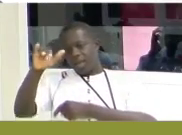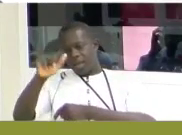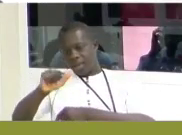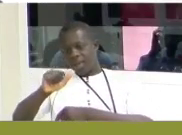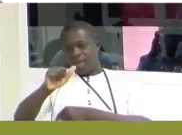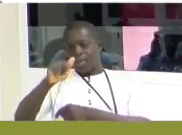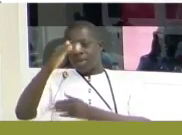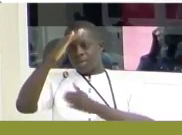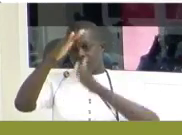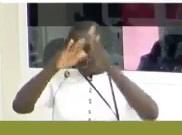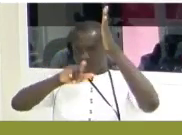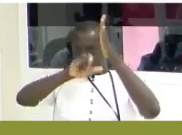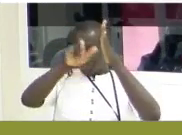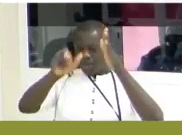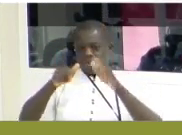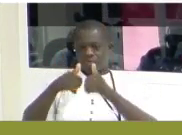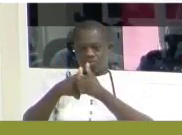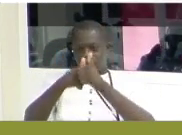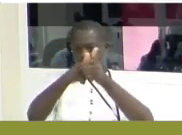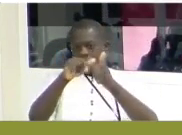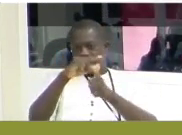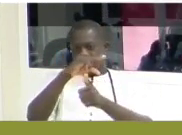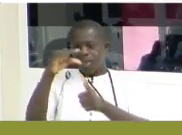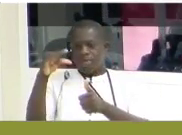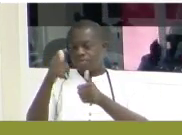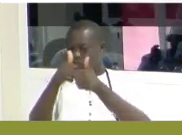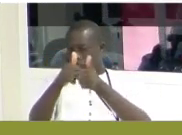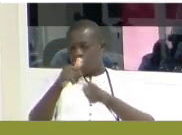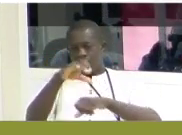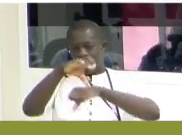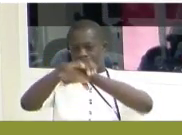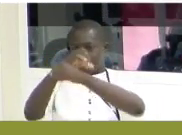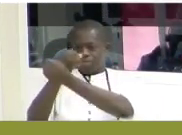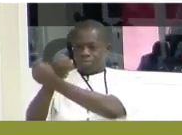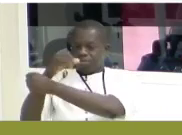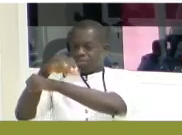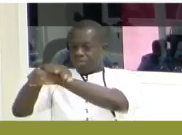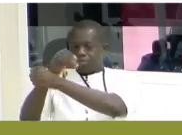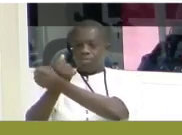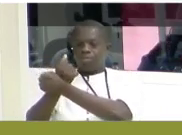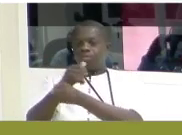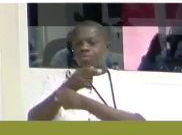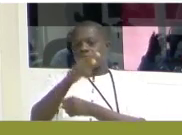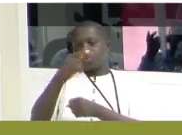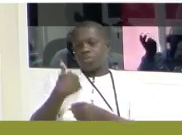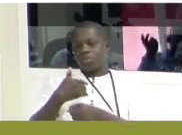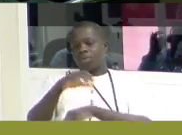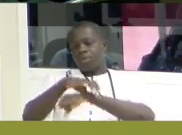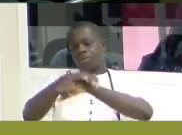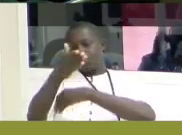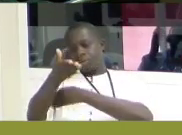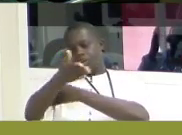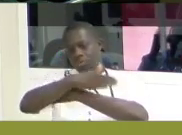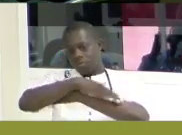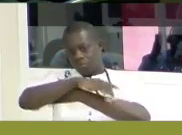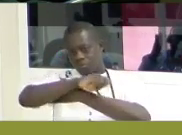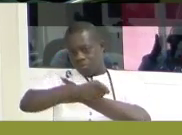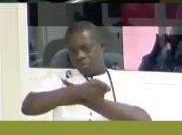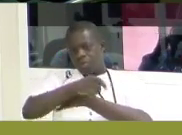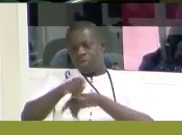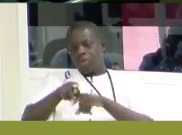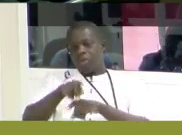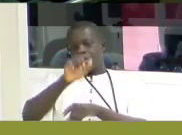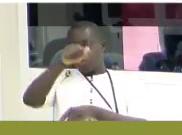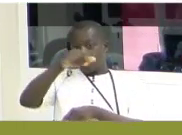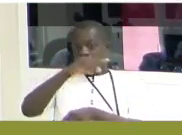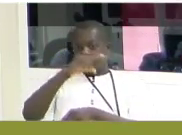were following. Those are the people they were arresting and detaining at the NIA. Were you part of that list? My name was not on that list,